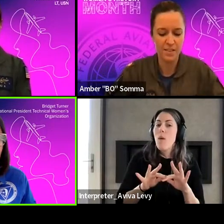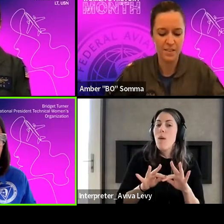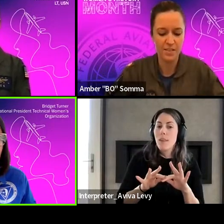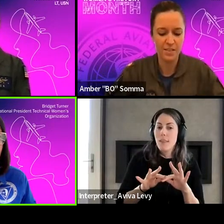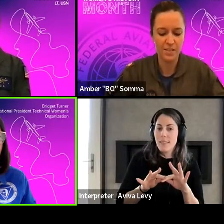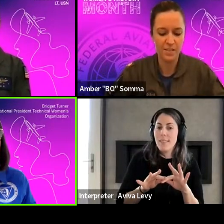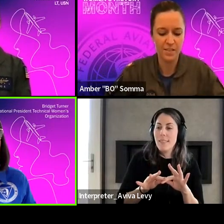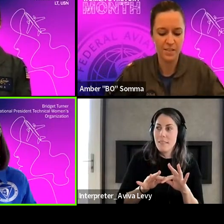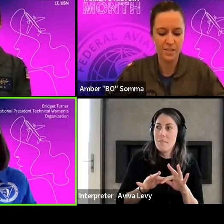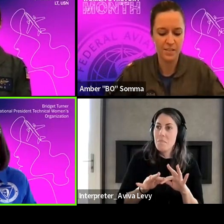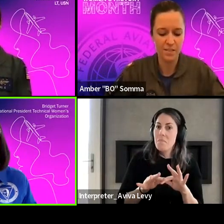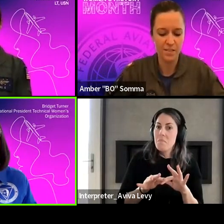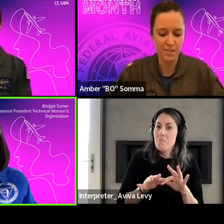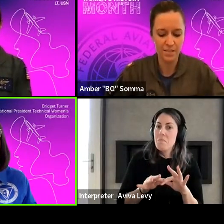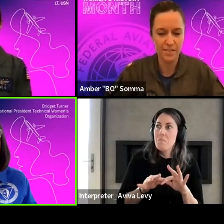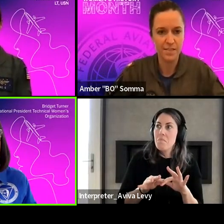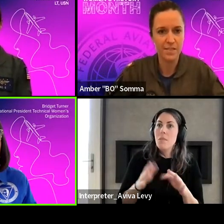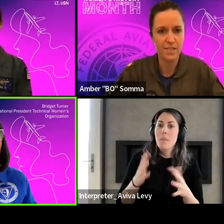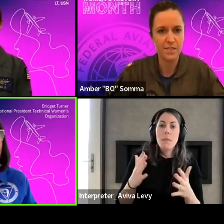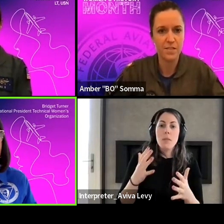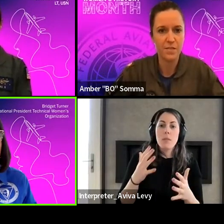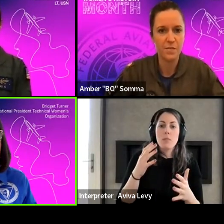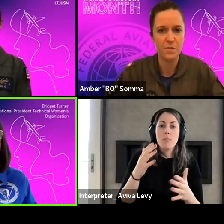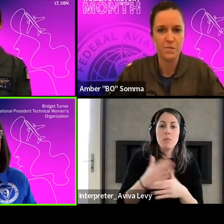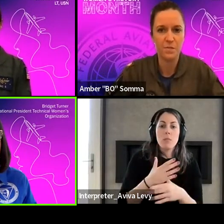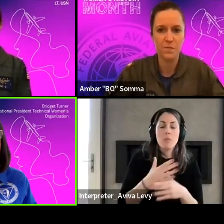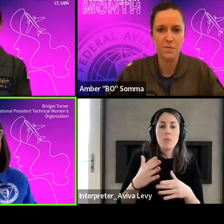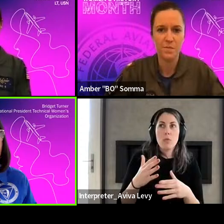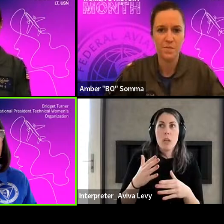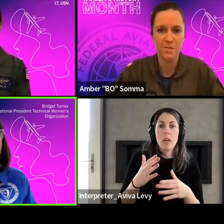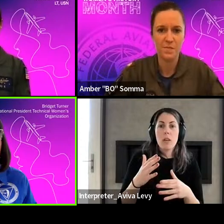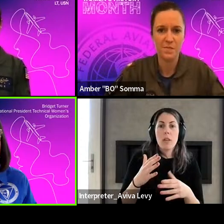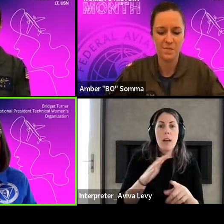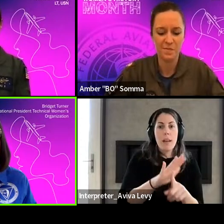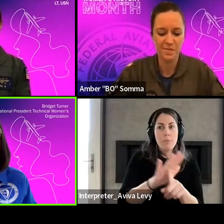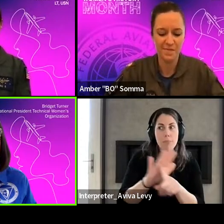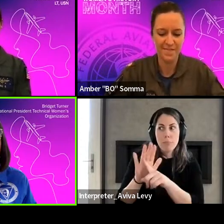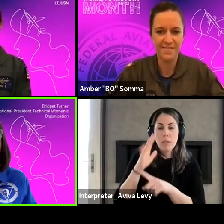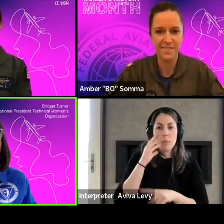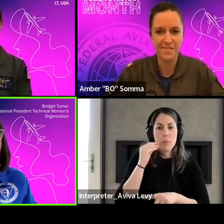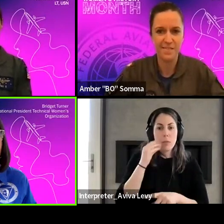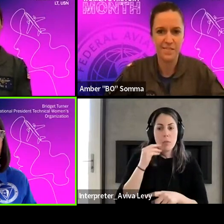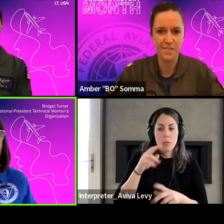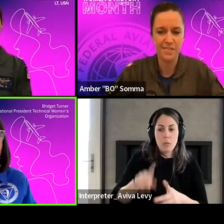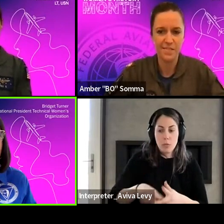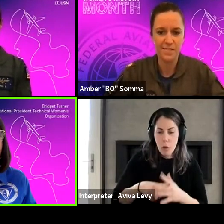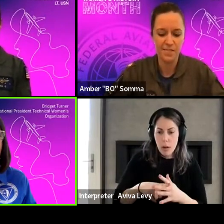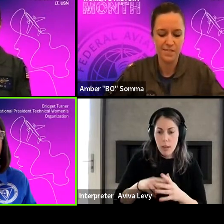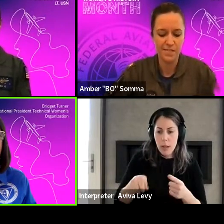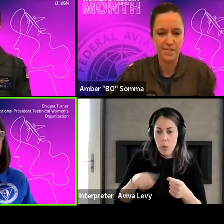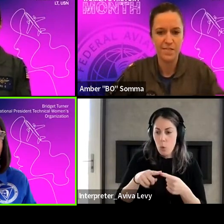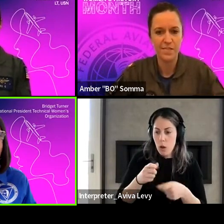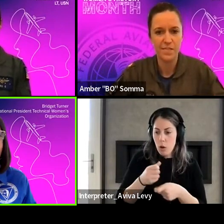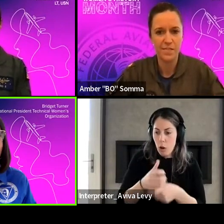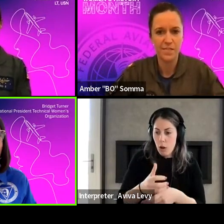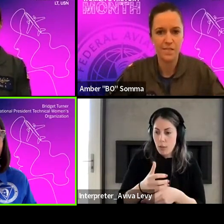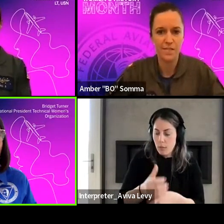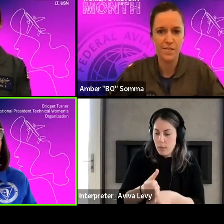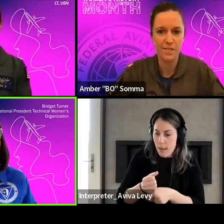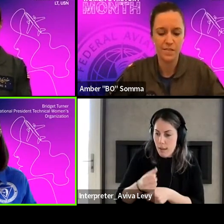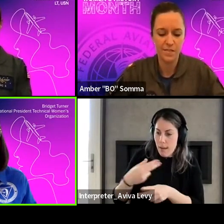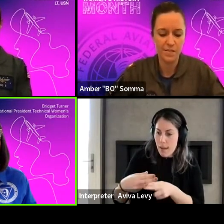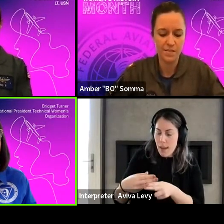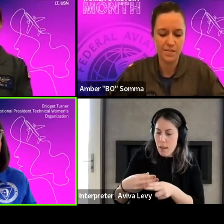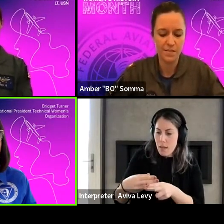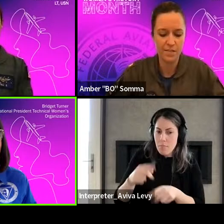your inspiration on how you got started, and we see the different names, that people can understand where that comes from and the different experiences that